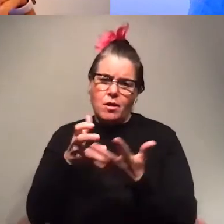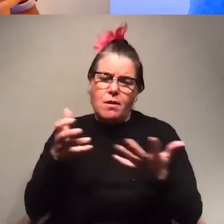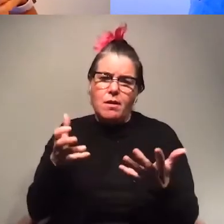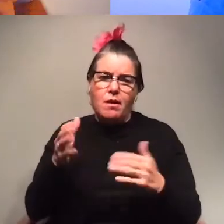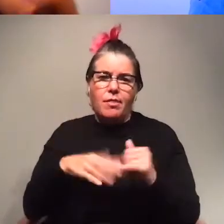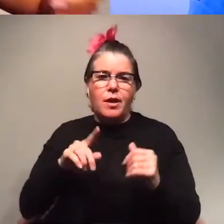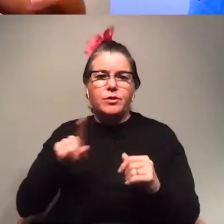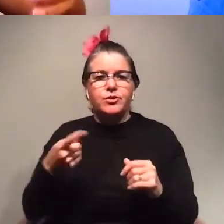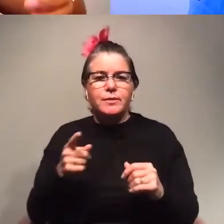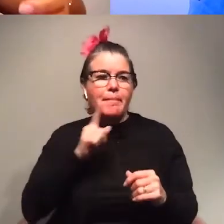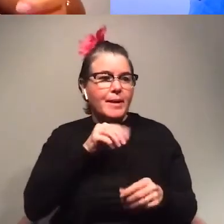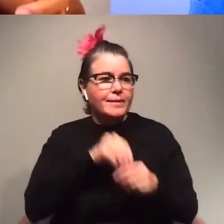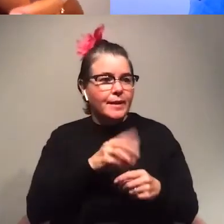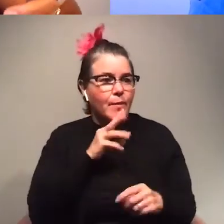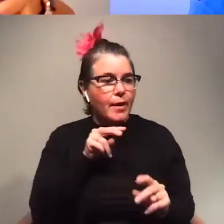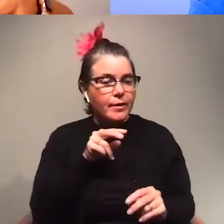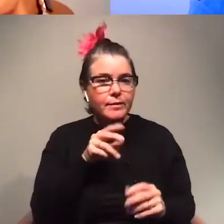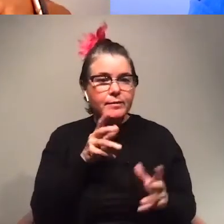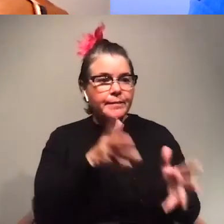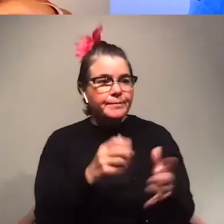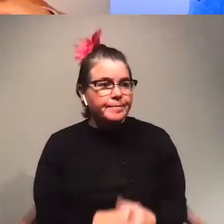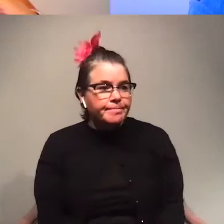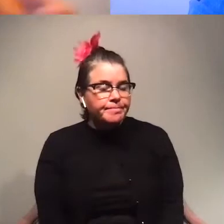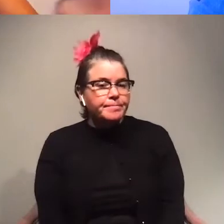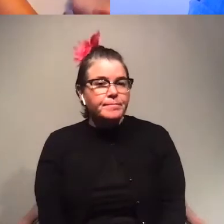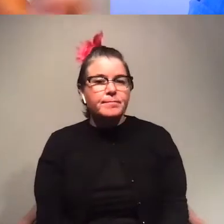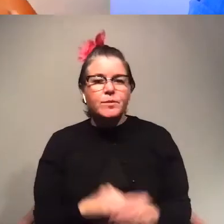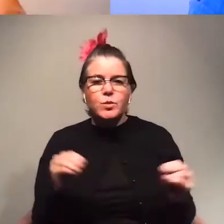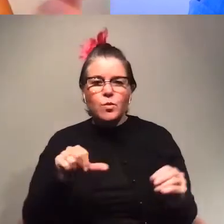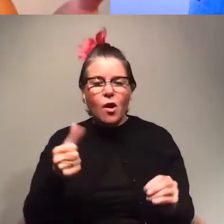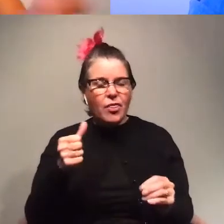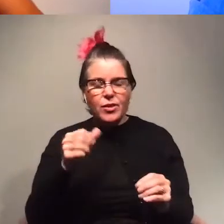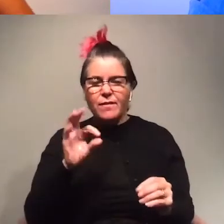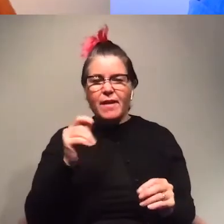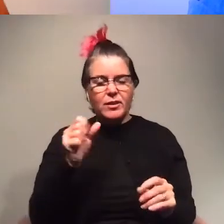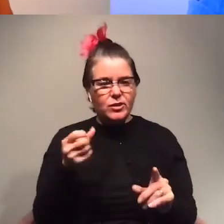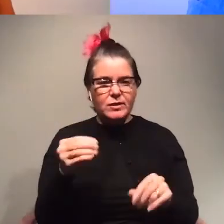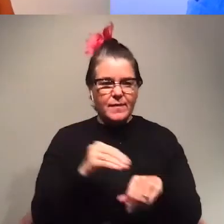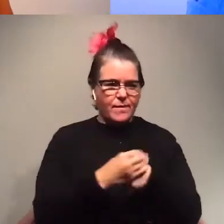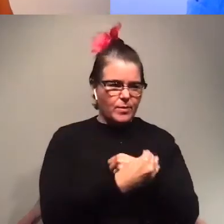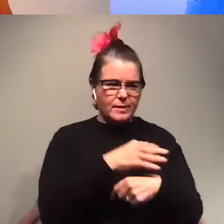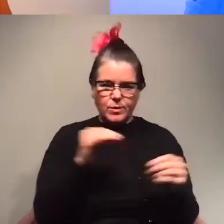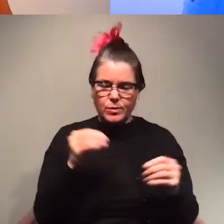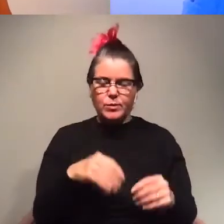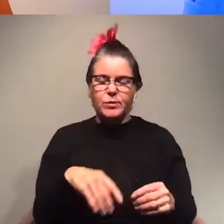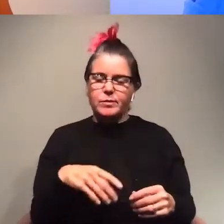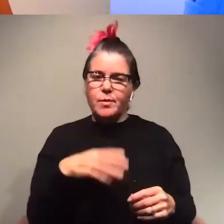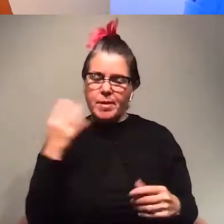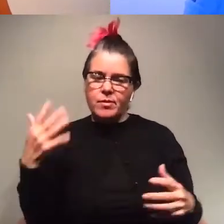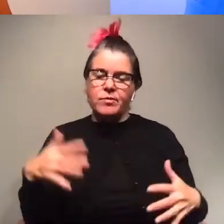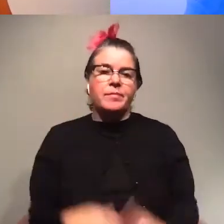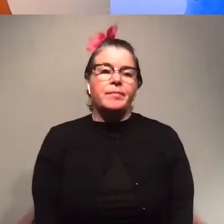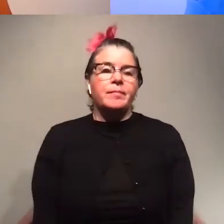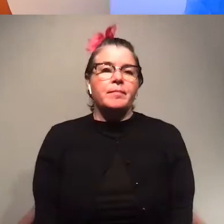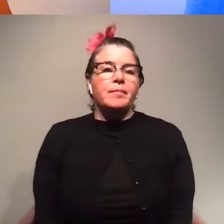plastic in water and like leaving it by itself. There's no other factors influencing that. Gotcha. Yeah, really cool.